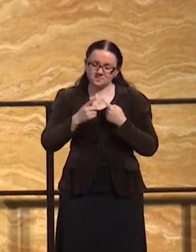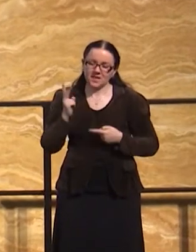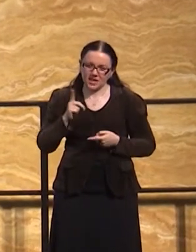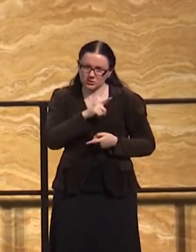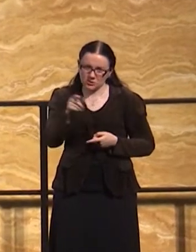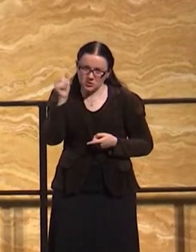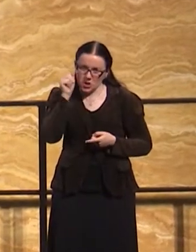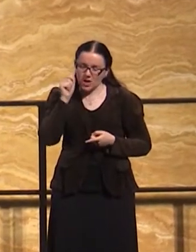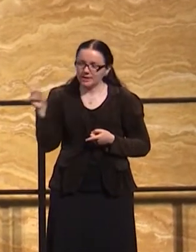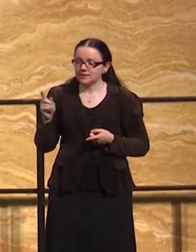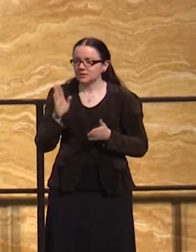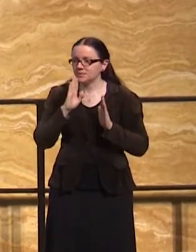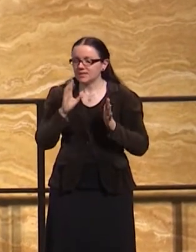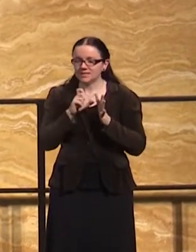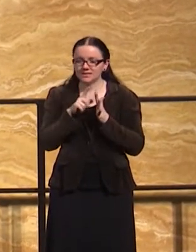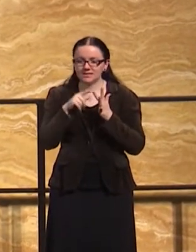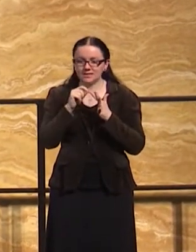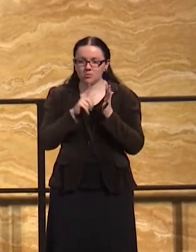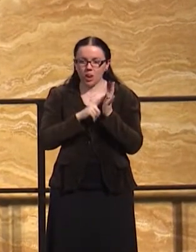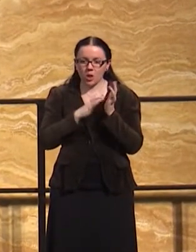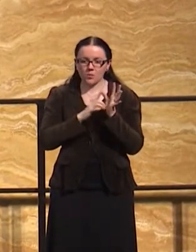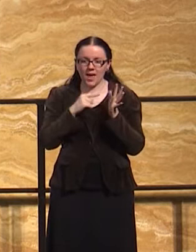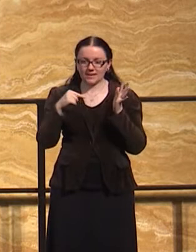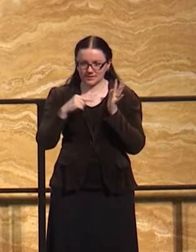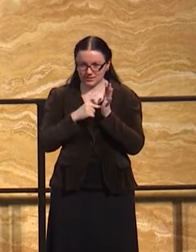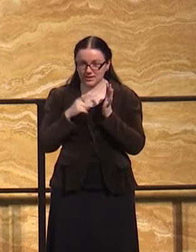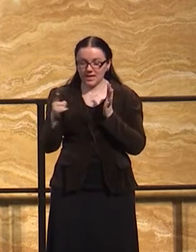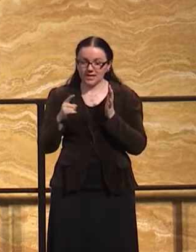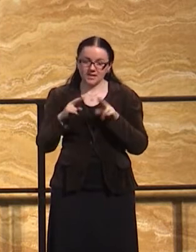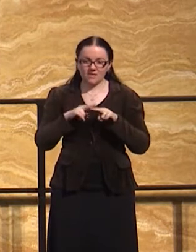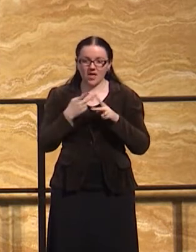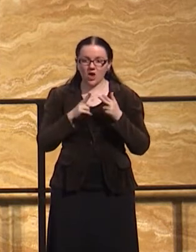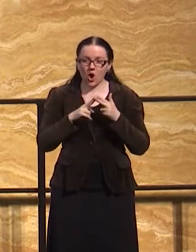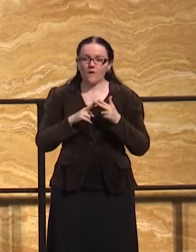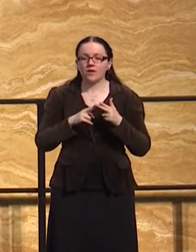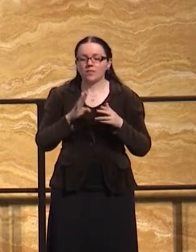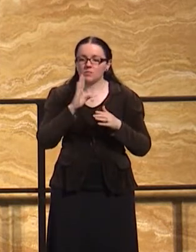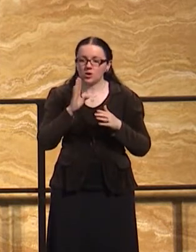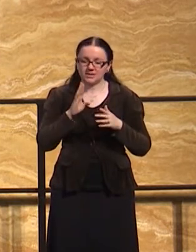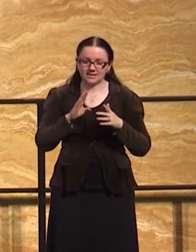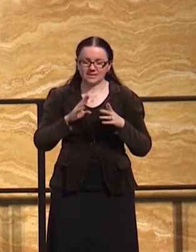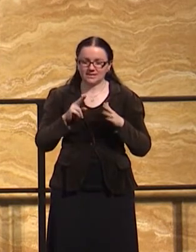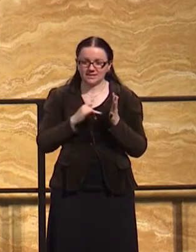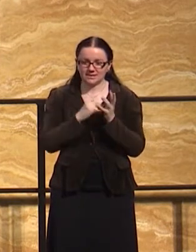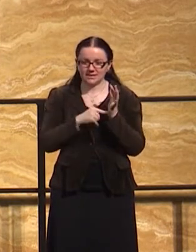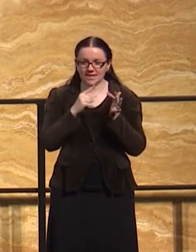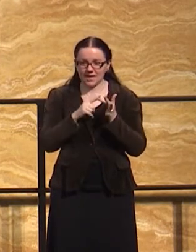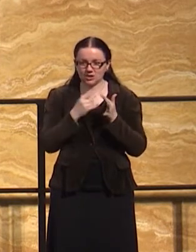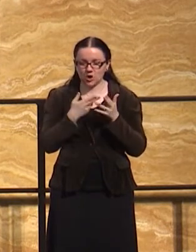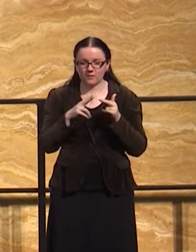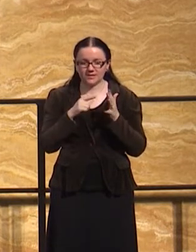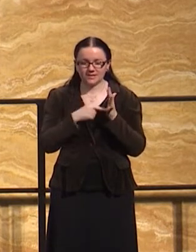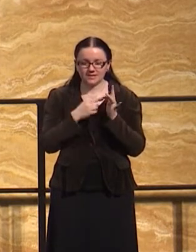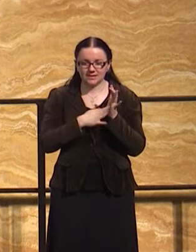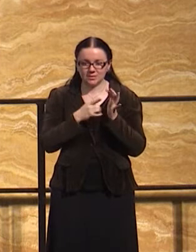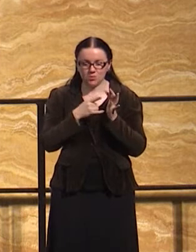an extraordinary diplomat. He's one of the fathers of the modern nation state of Timor-Leste. He's a Nobel Prize